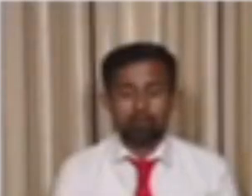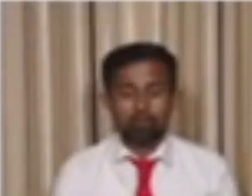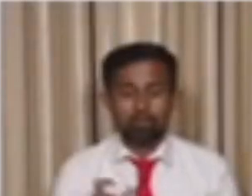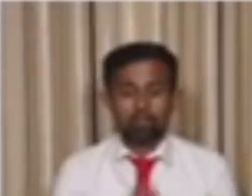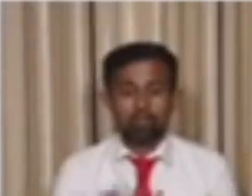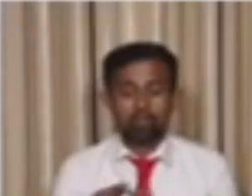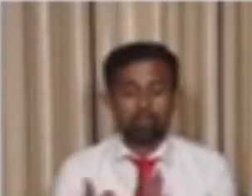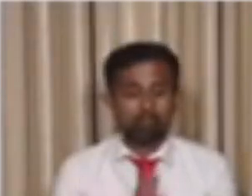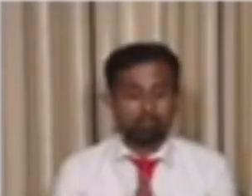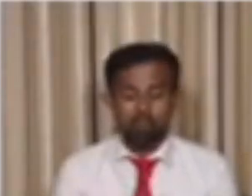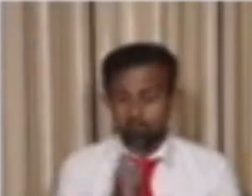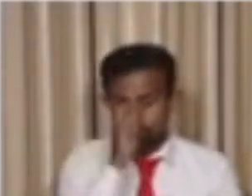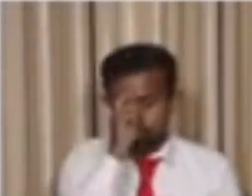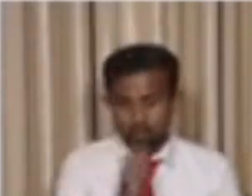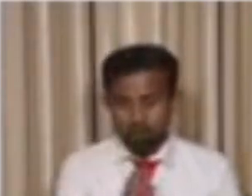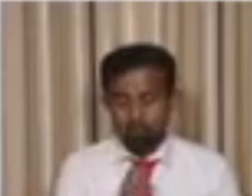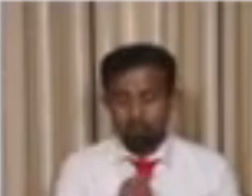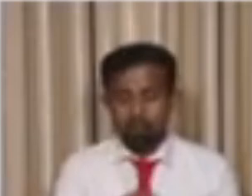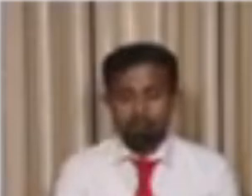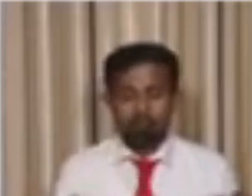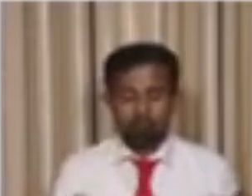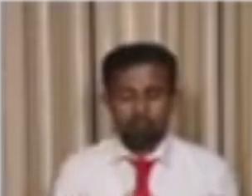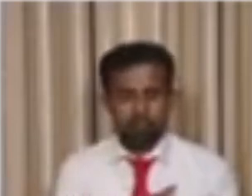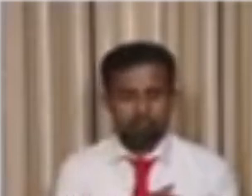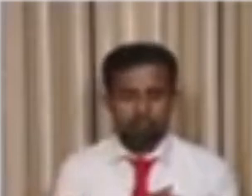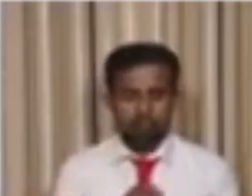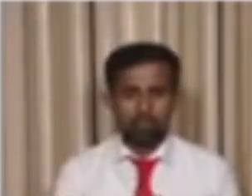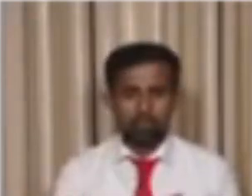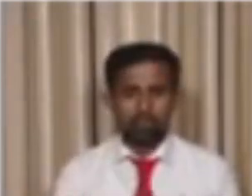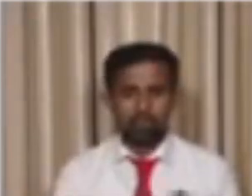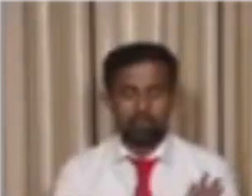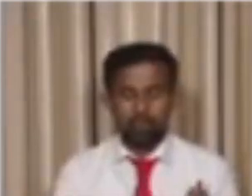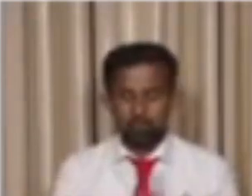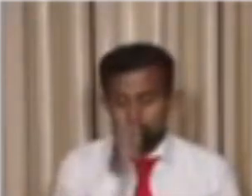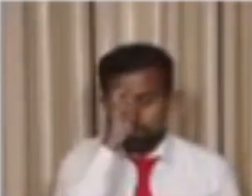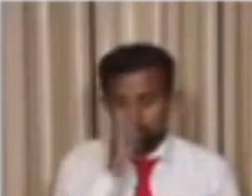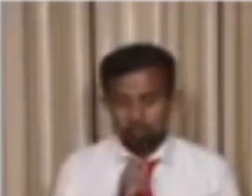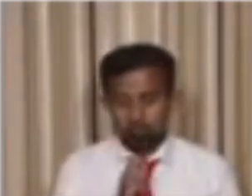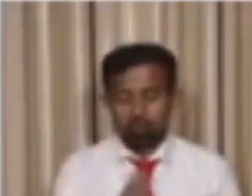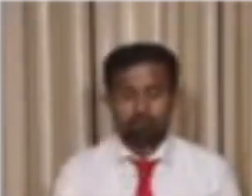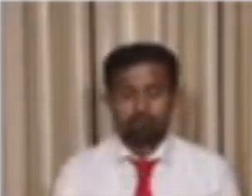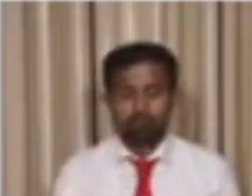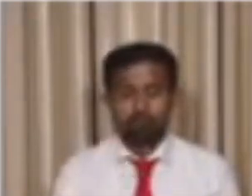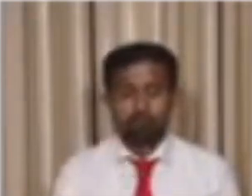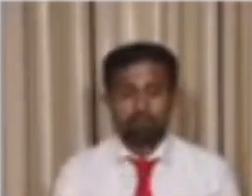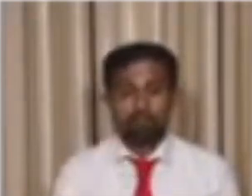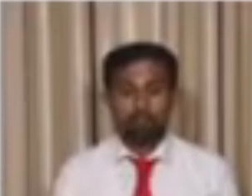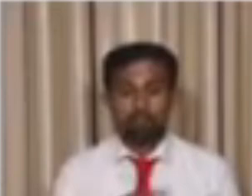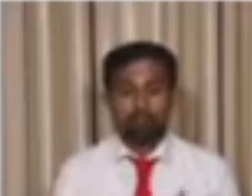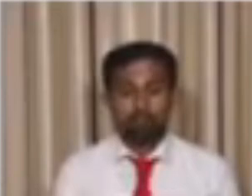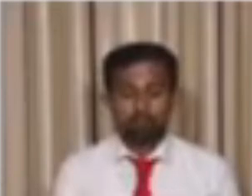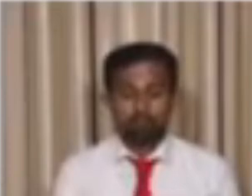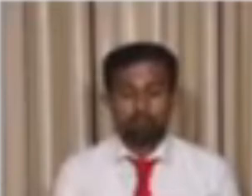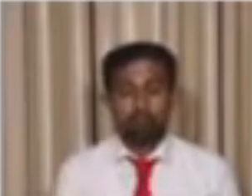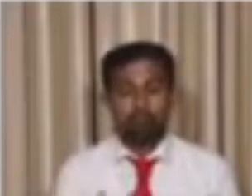should be a five-year term of residency, that is the condition to qualify for citizenship. And they asked the Tamil